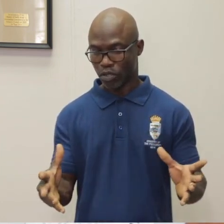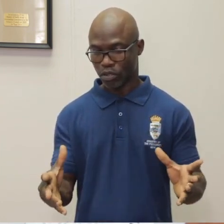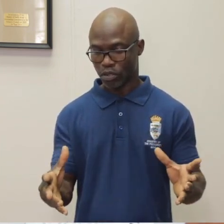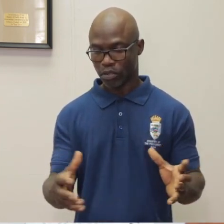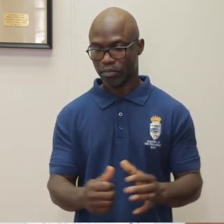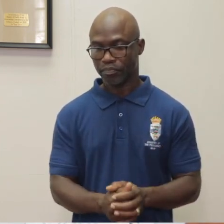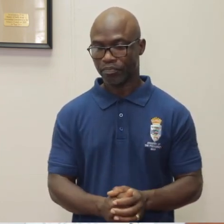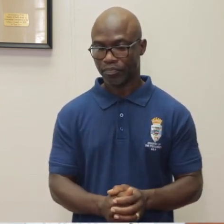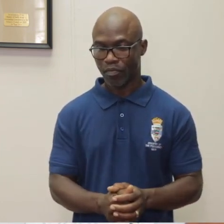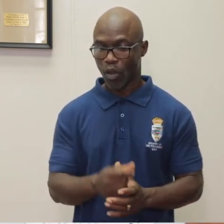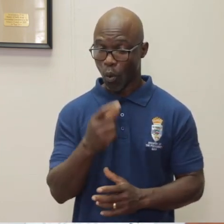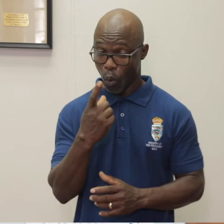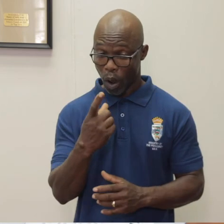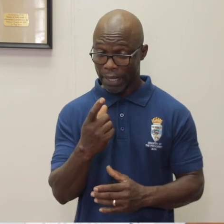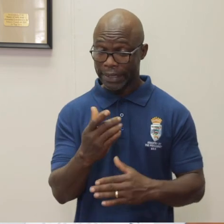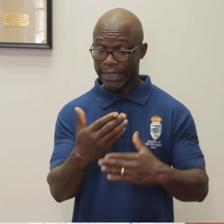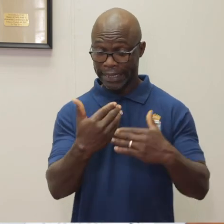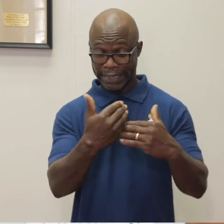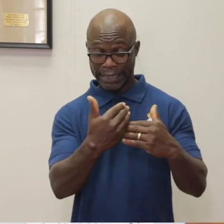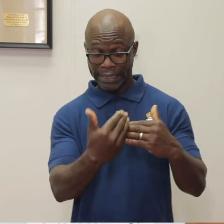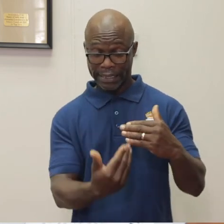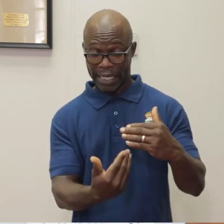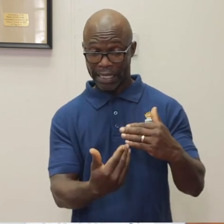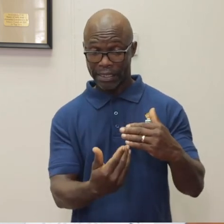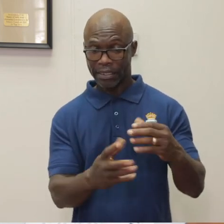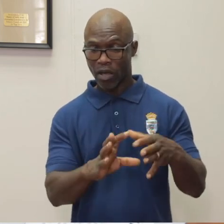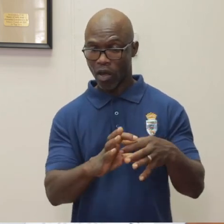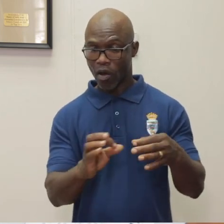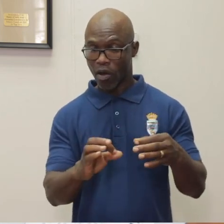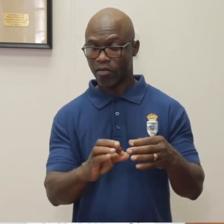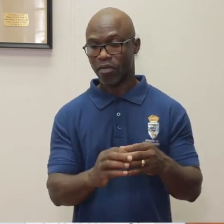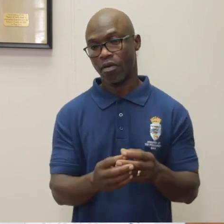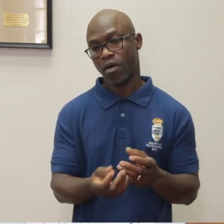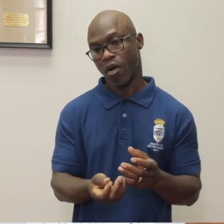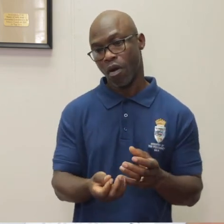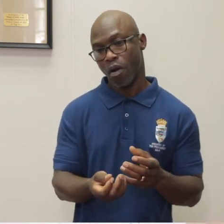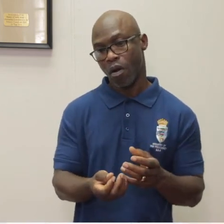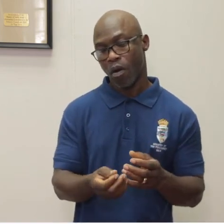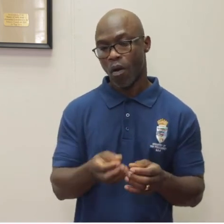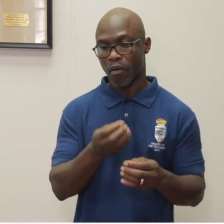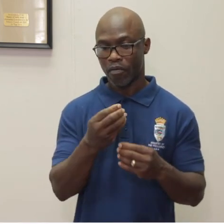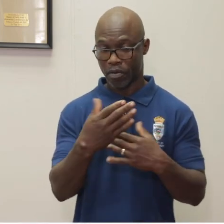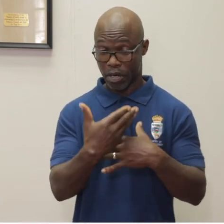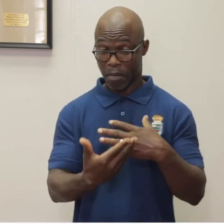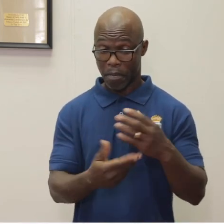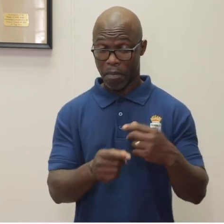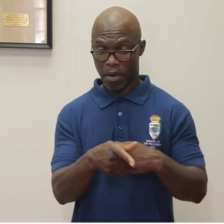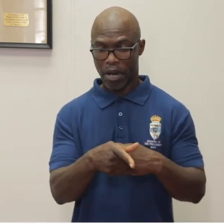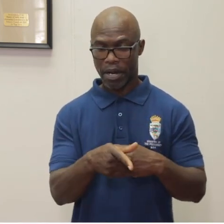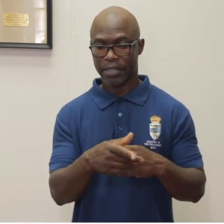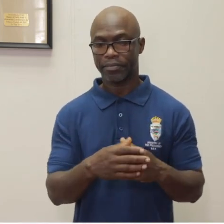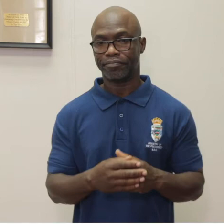And one slice of bread looks like the case of a CD or a DVD.